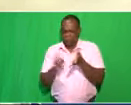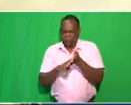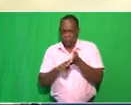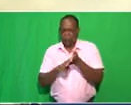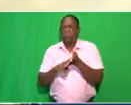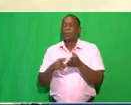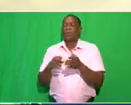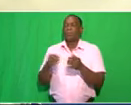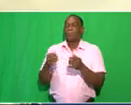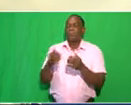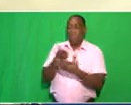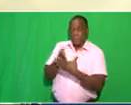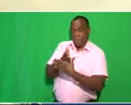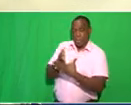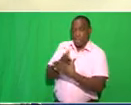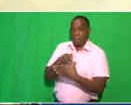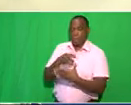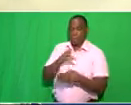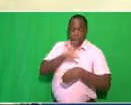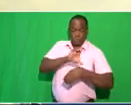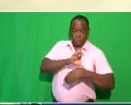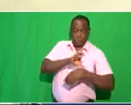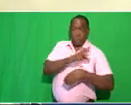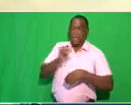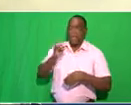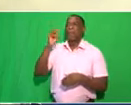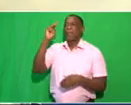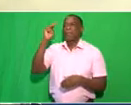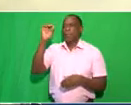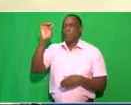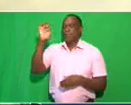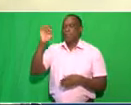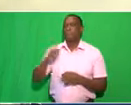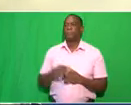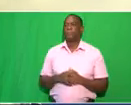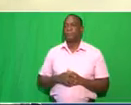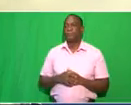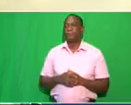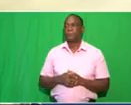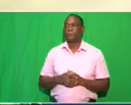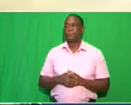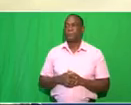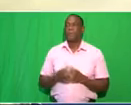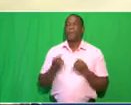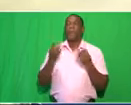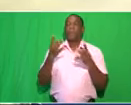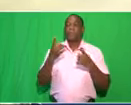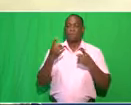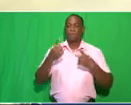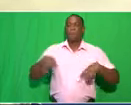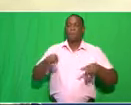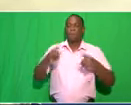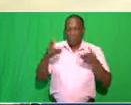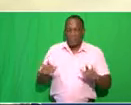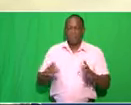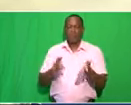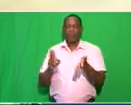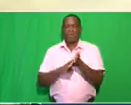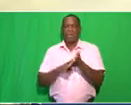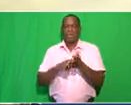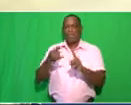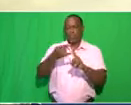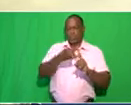and answer sessions for your discussion. Of course, those already registered and present via Zoom can utilize the question and answer feature. Those